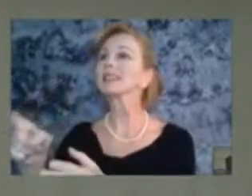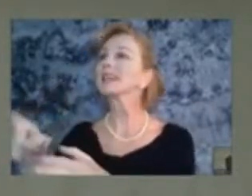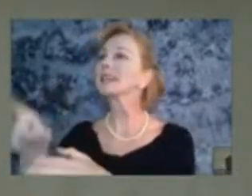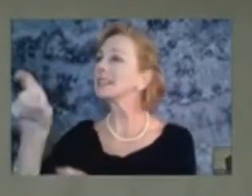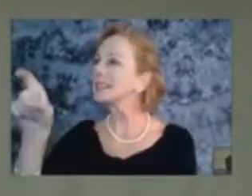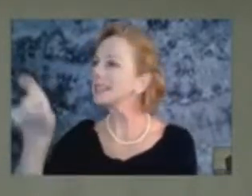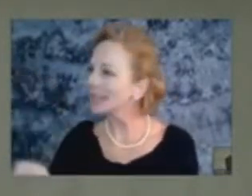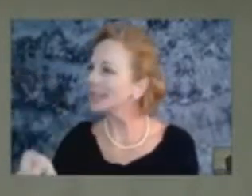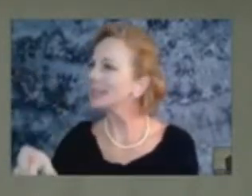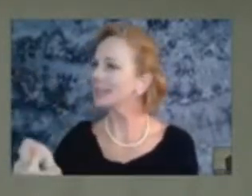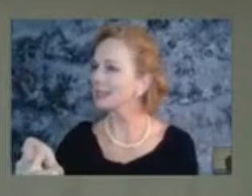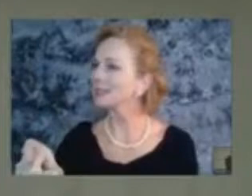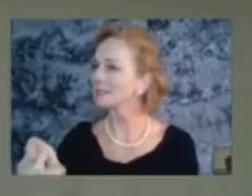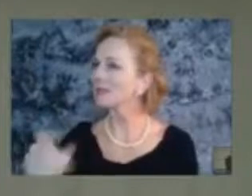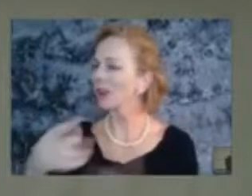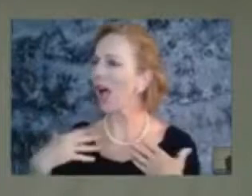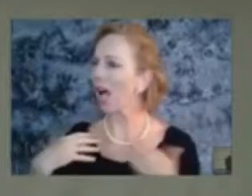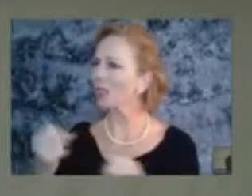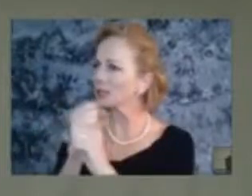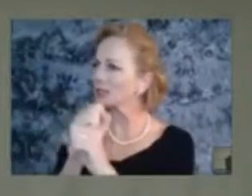state law.